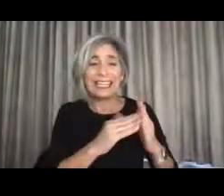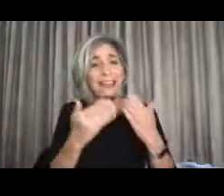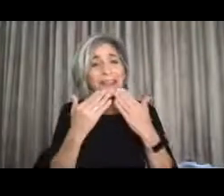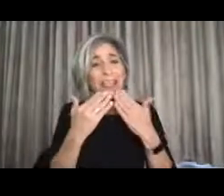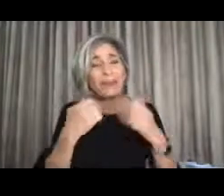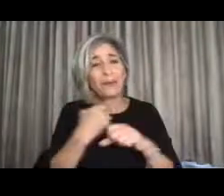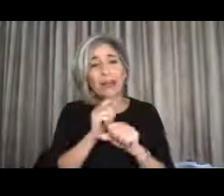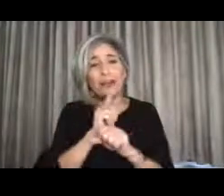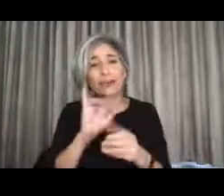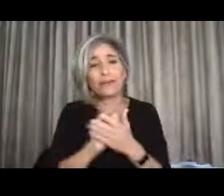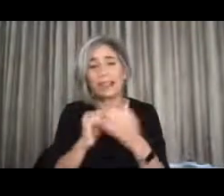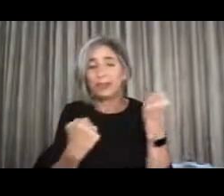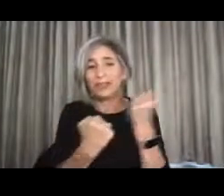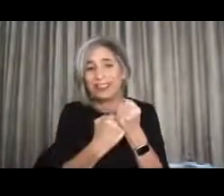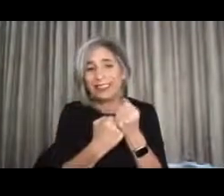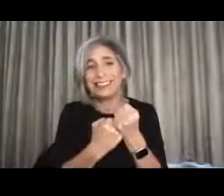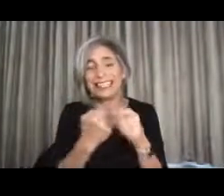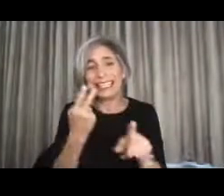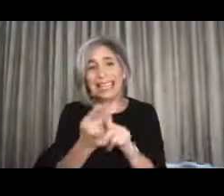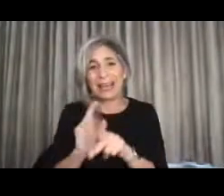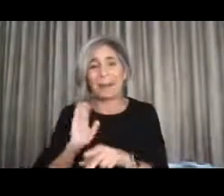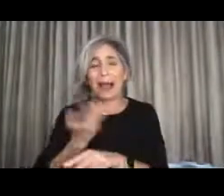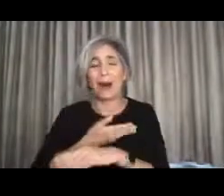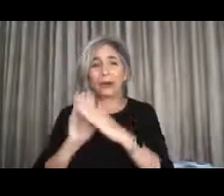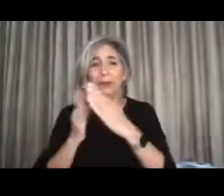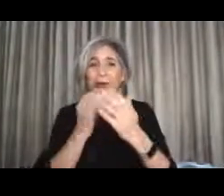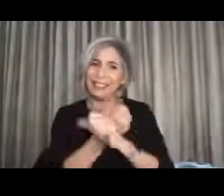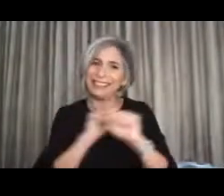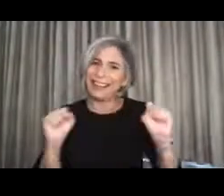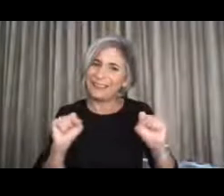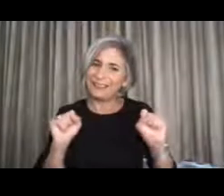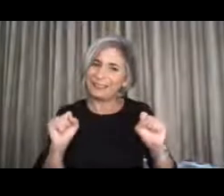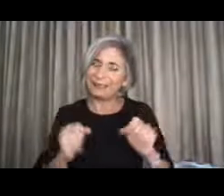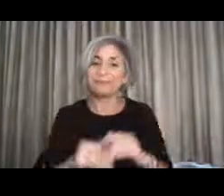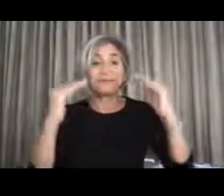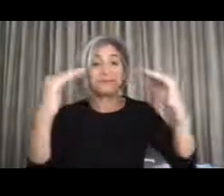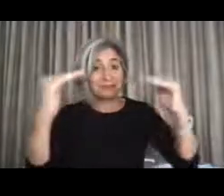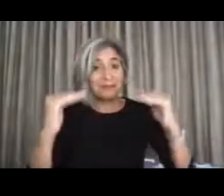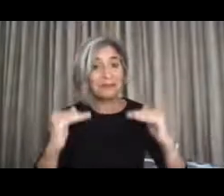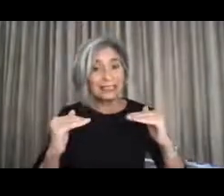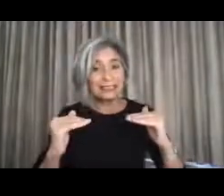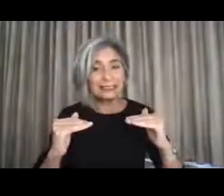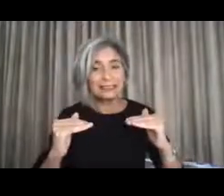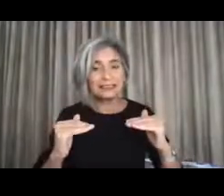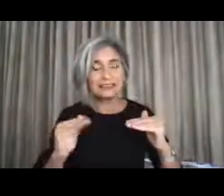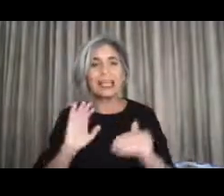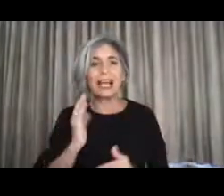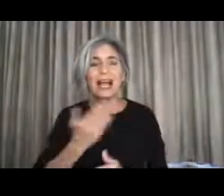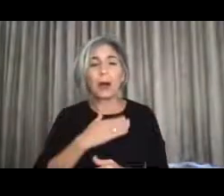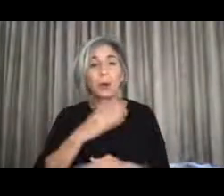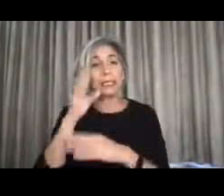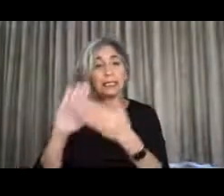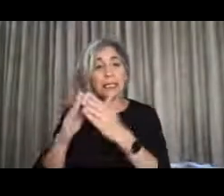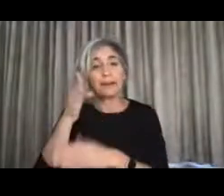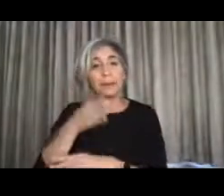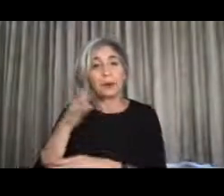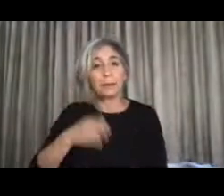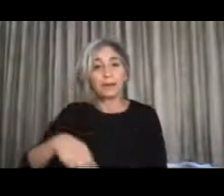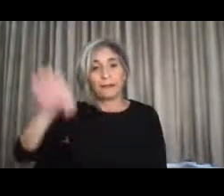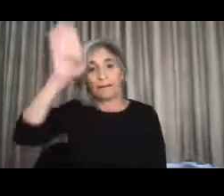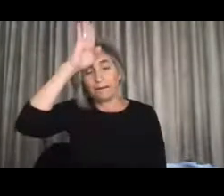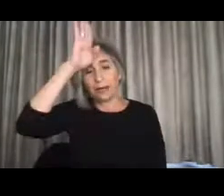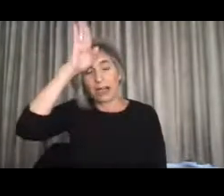you're assisting us and helping us keep our community safe. Next, we'll go ahead and hear from our City of Boynton Beach Fire Marshal,